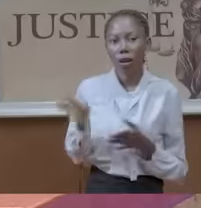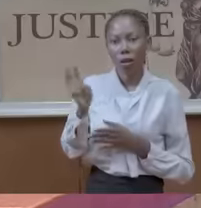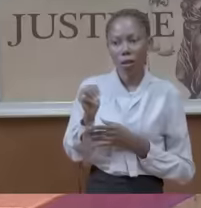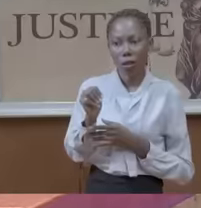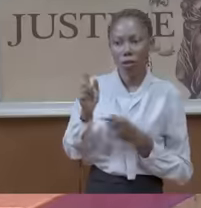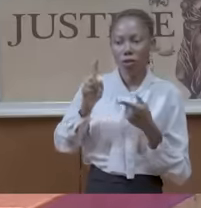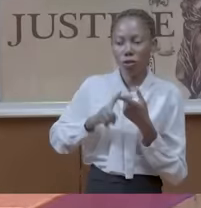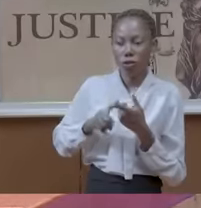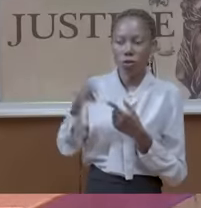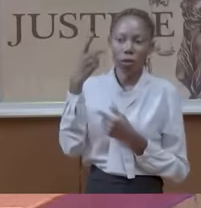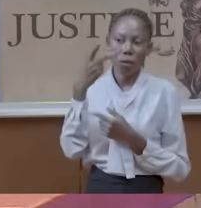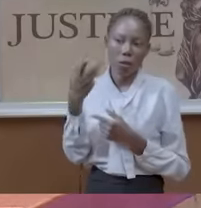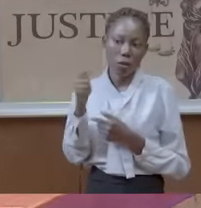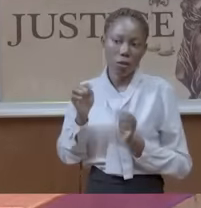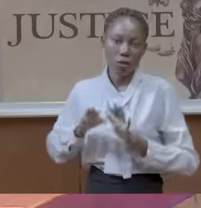seeing him.